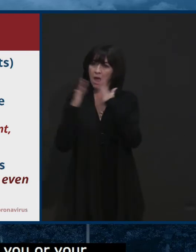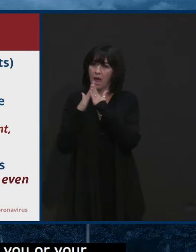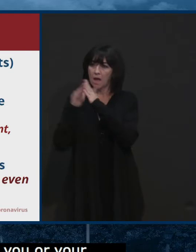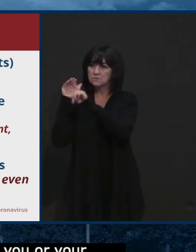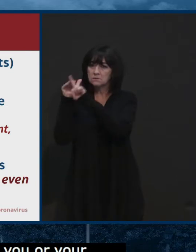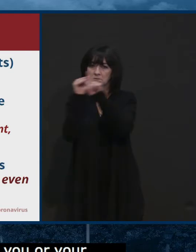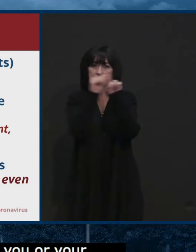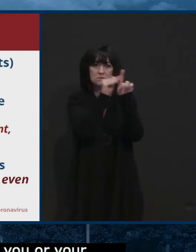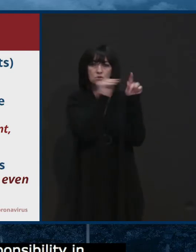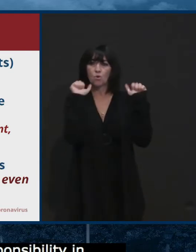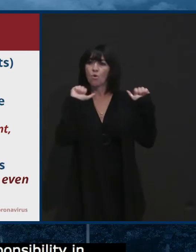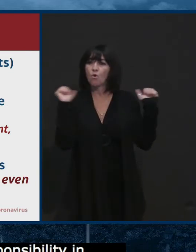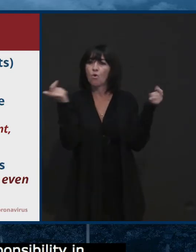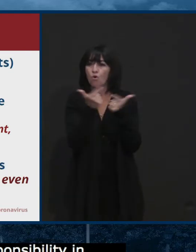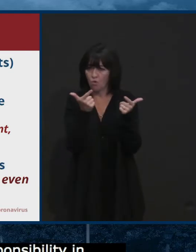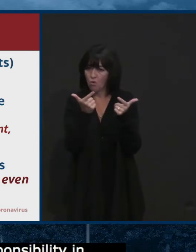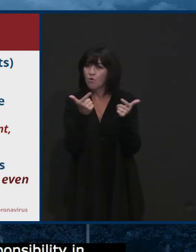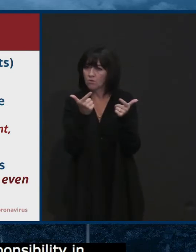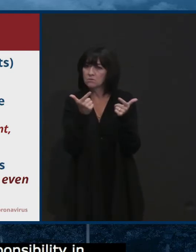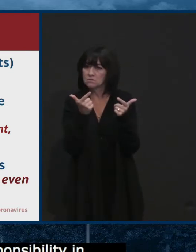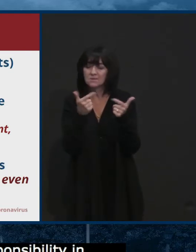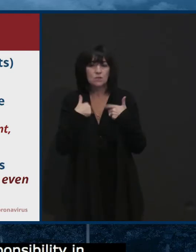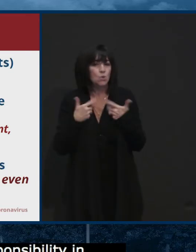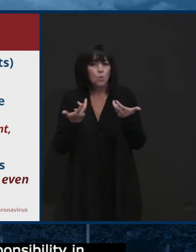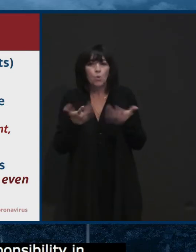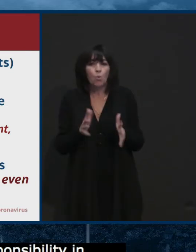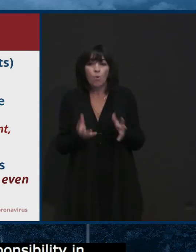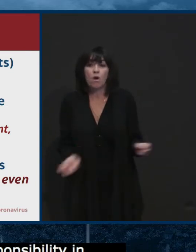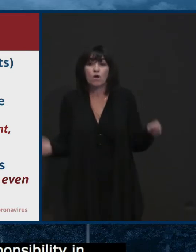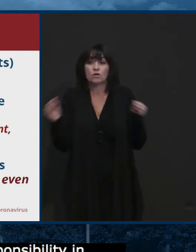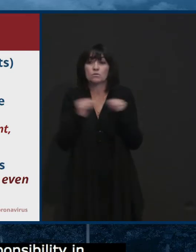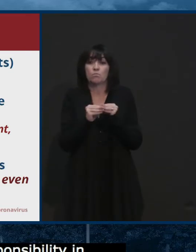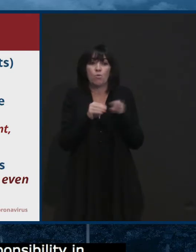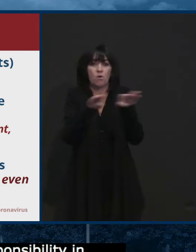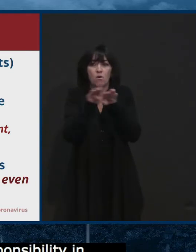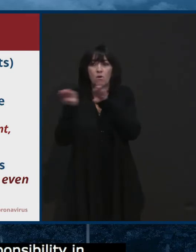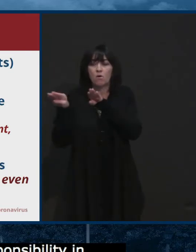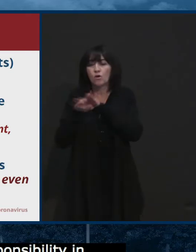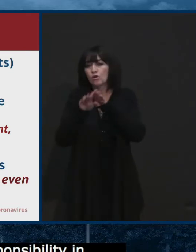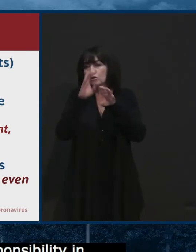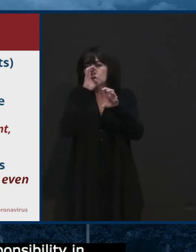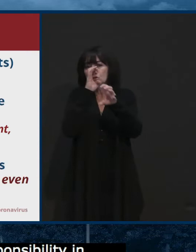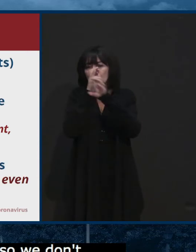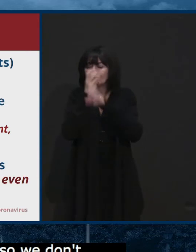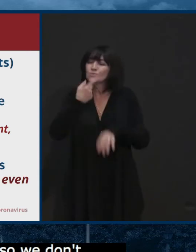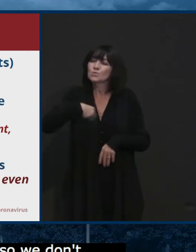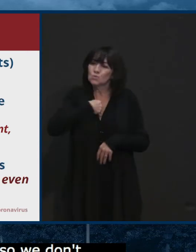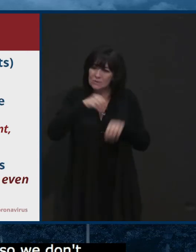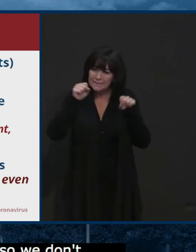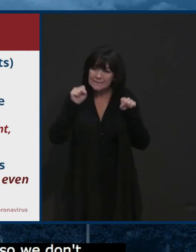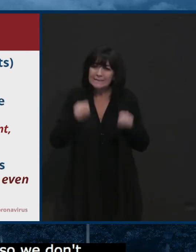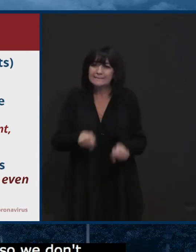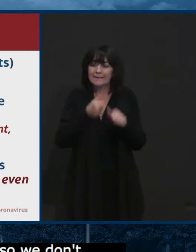to take additional actions. We can do this, Delaware. We know that we can.